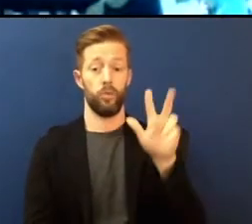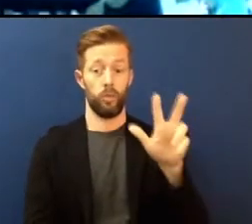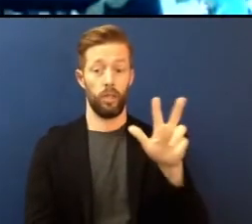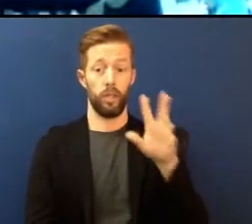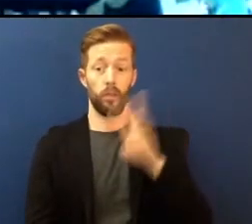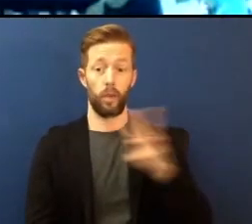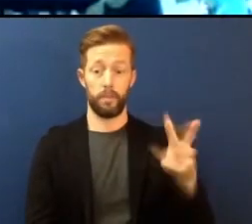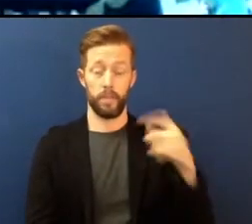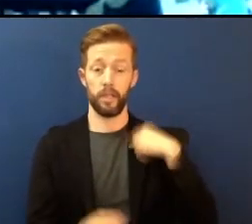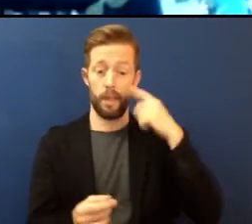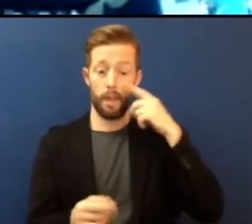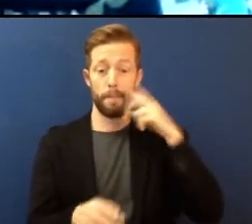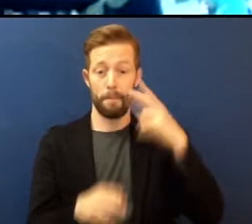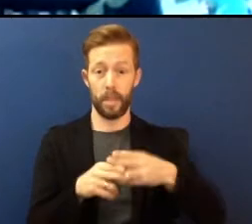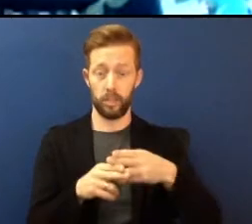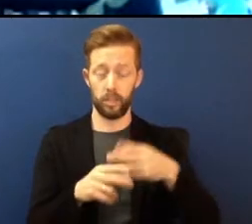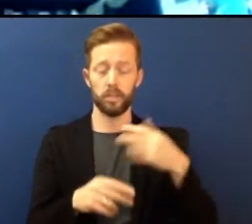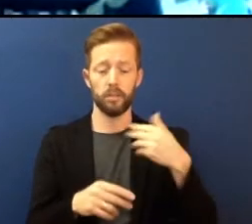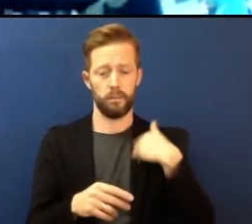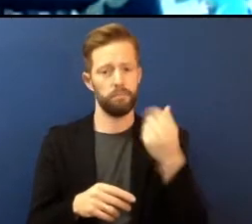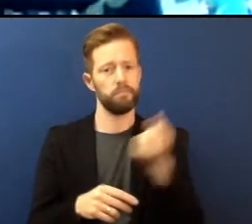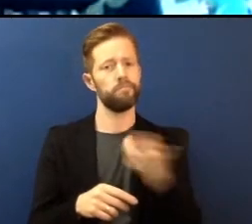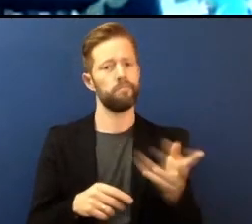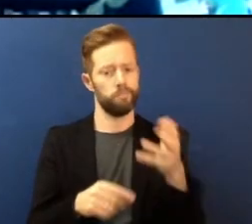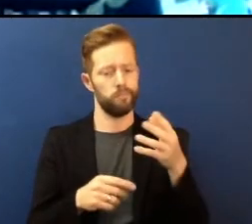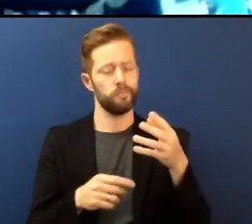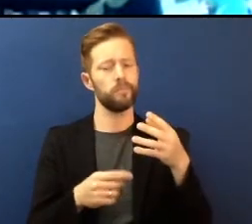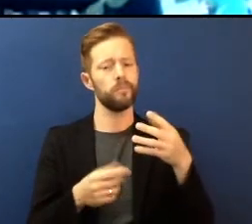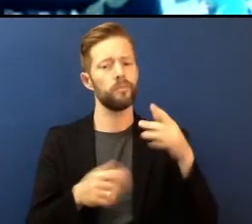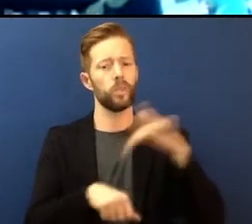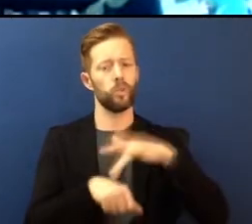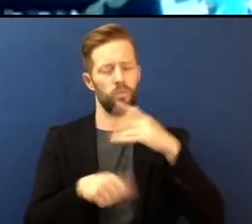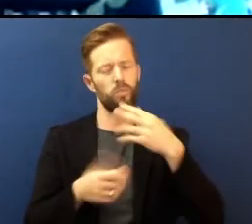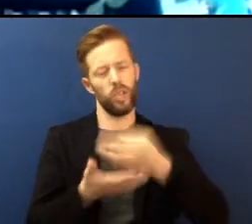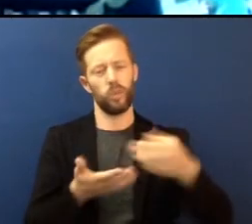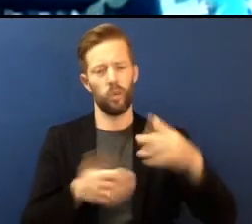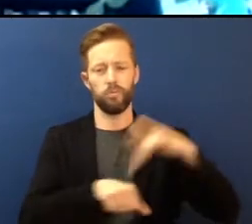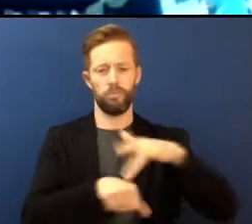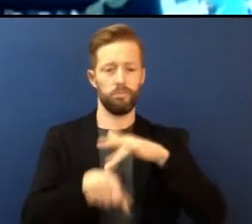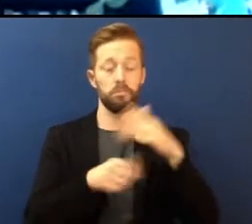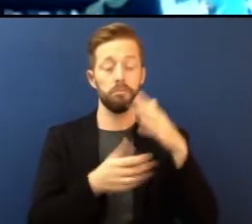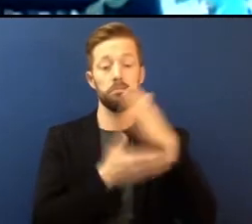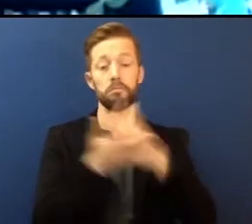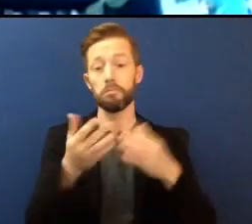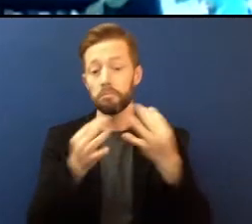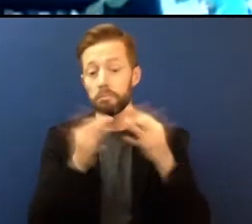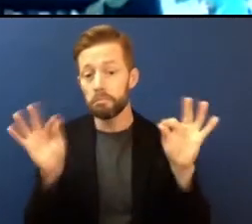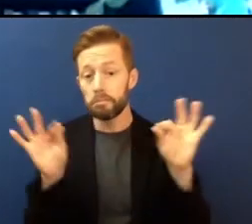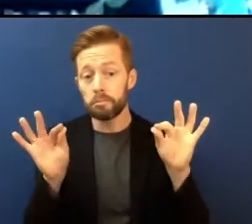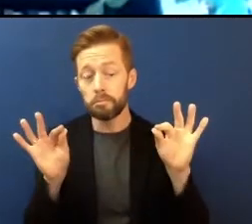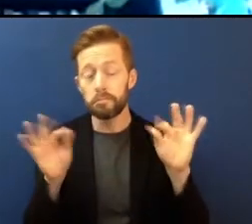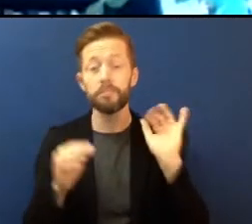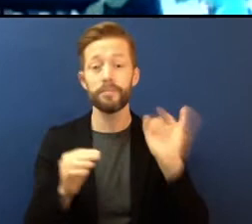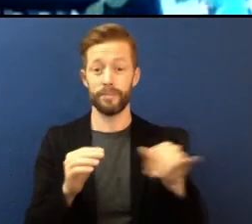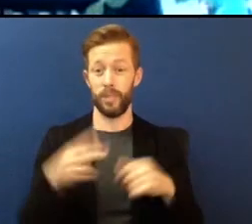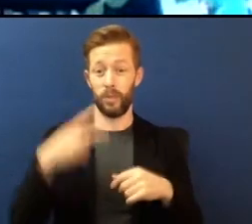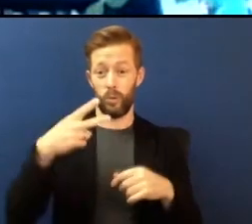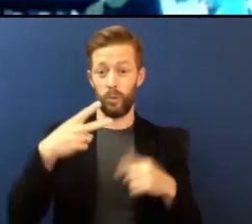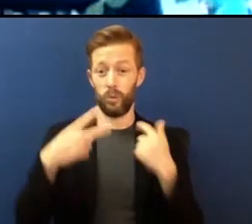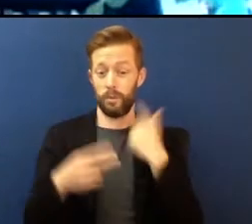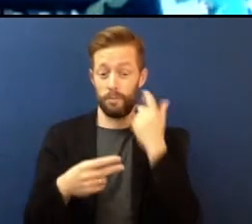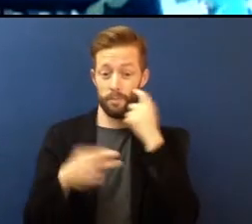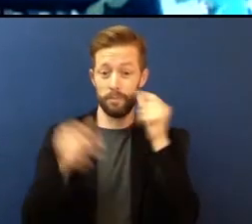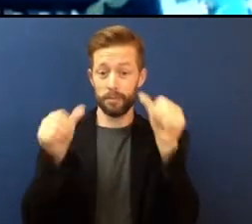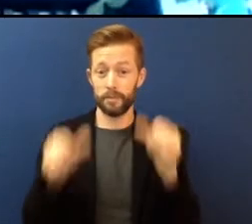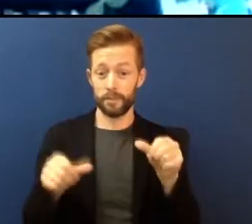to 3 website, as I mentioned, has a number of resources, some of which are available at no charge. So the two that